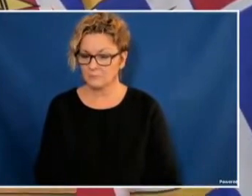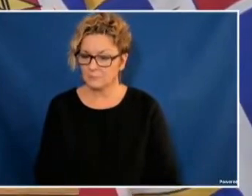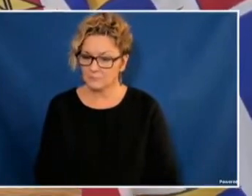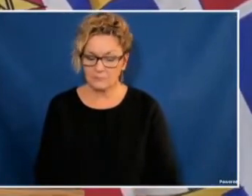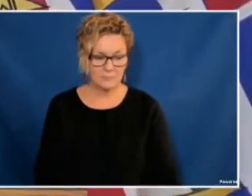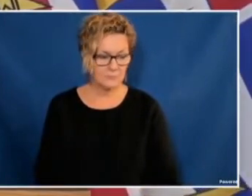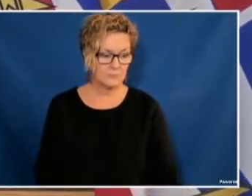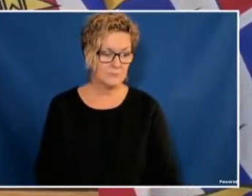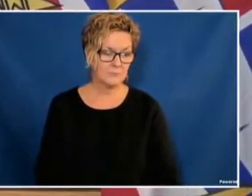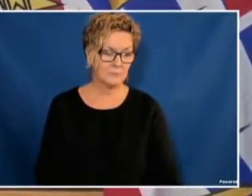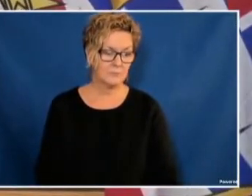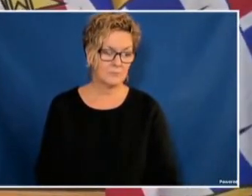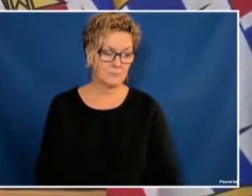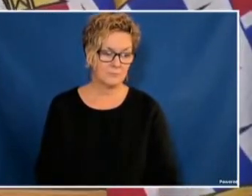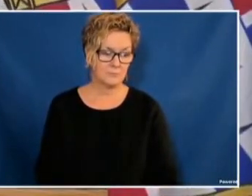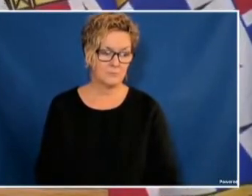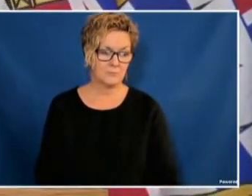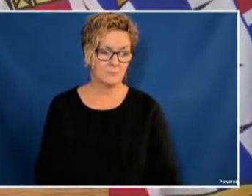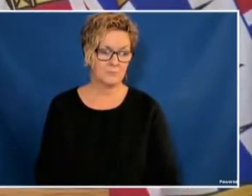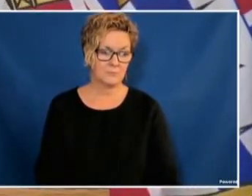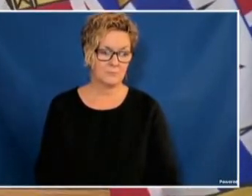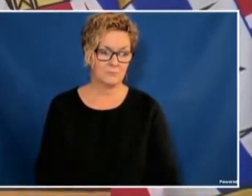Thank you very much, and good afternoon.